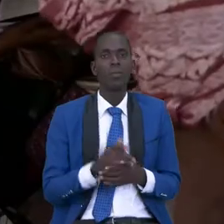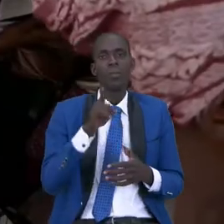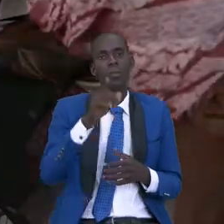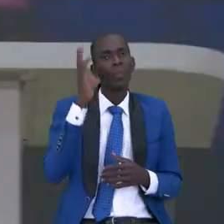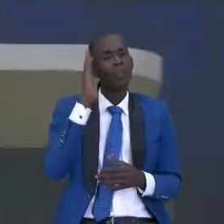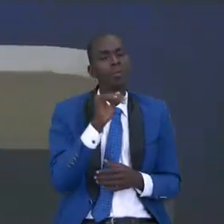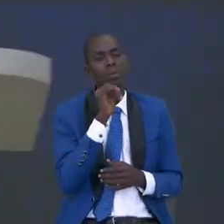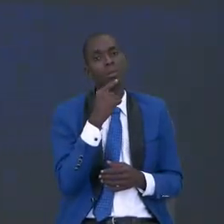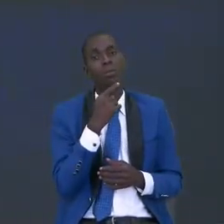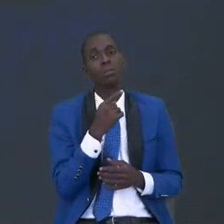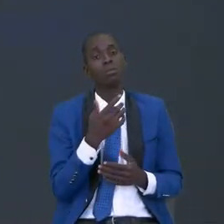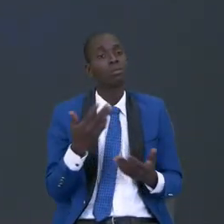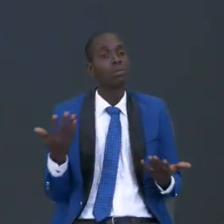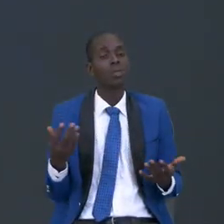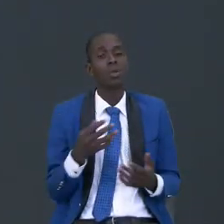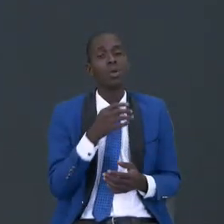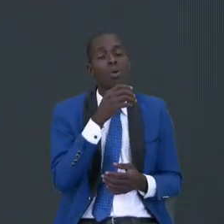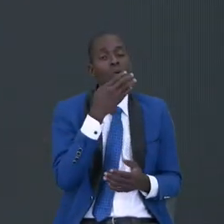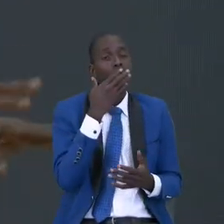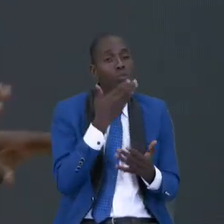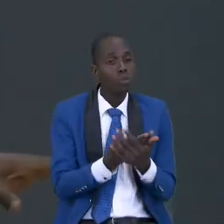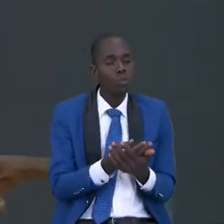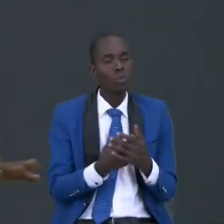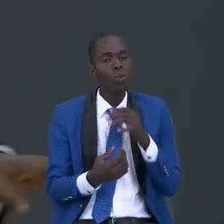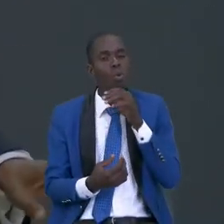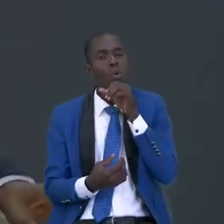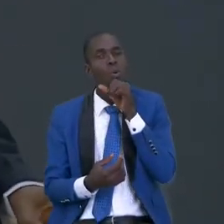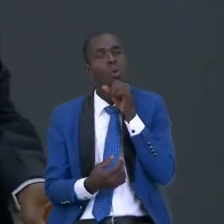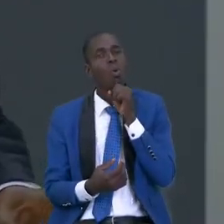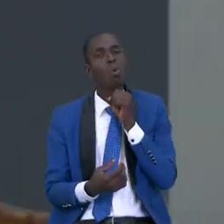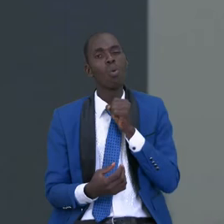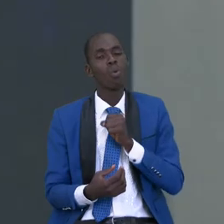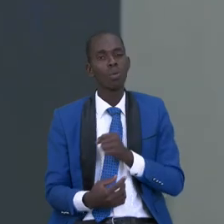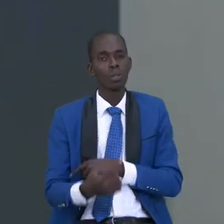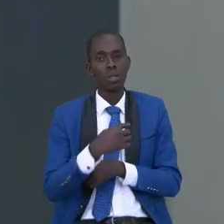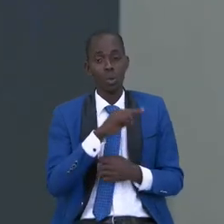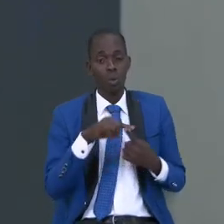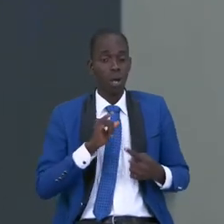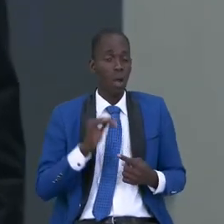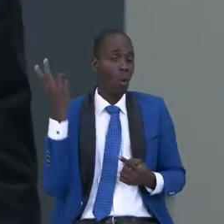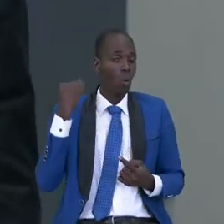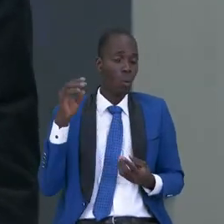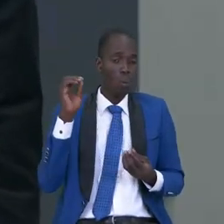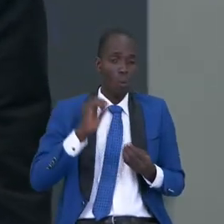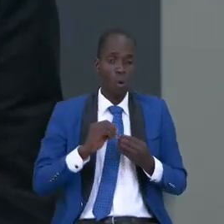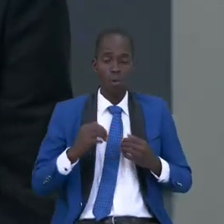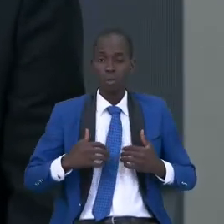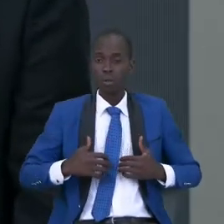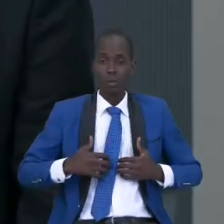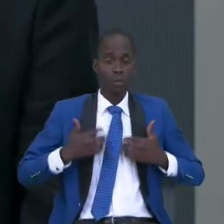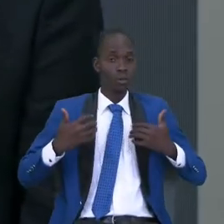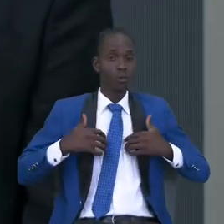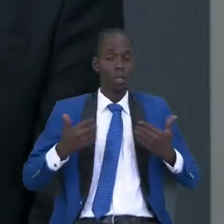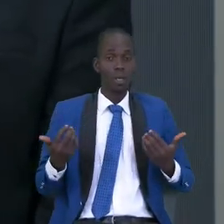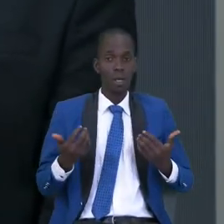say, good old days, when I was much younger in the faith, I could take on